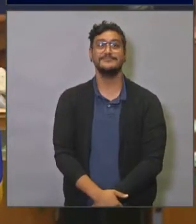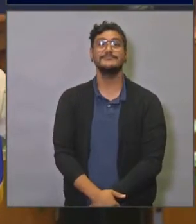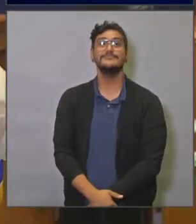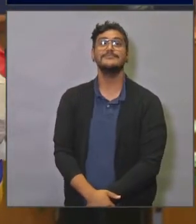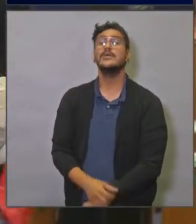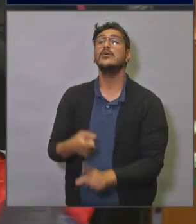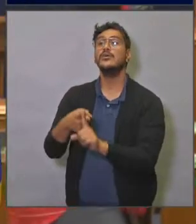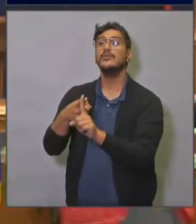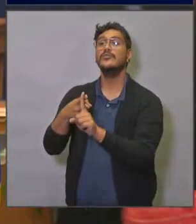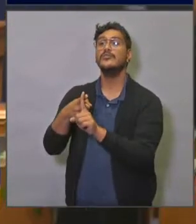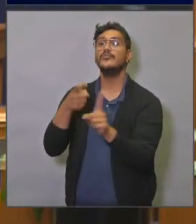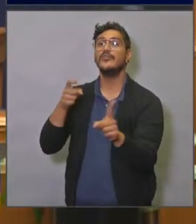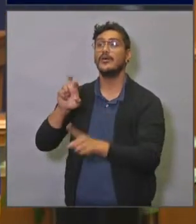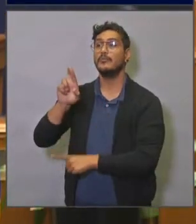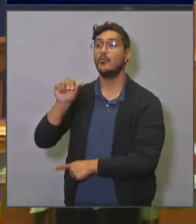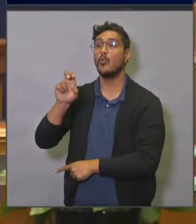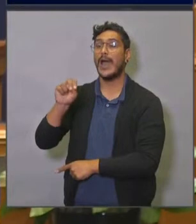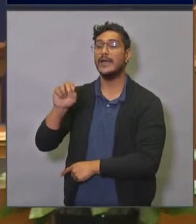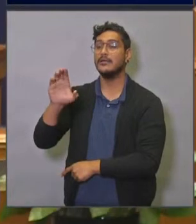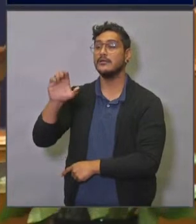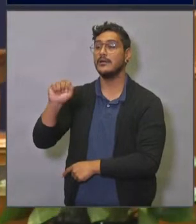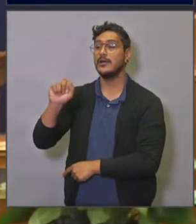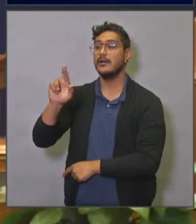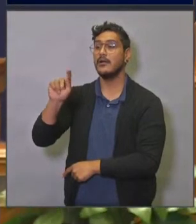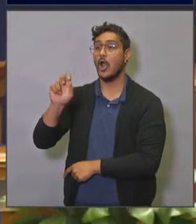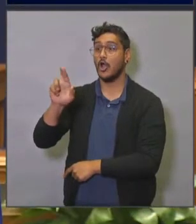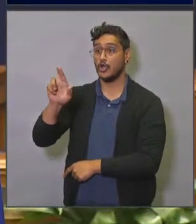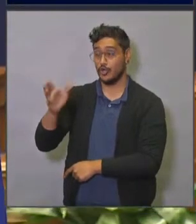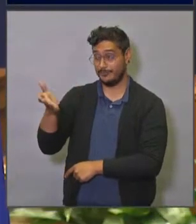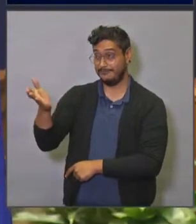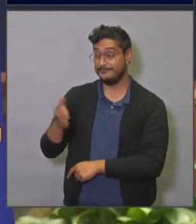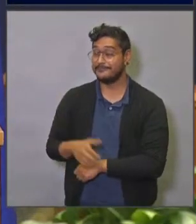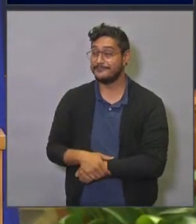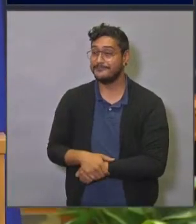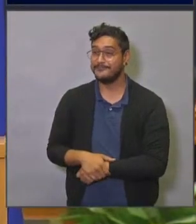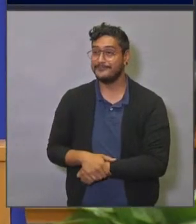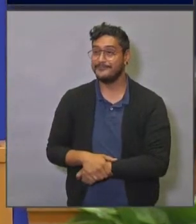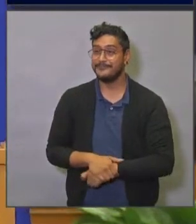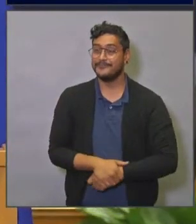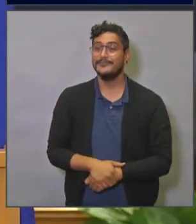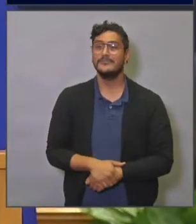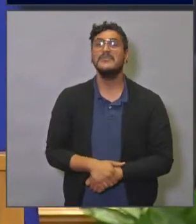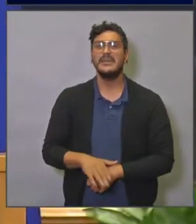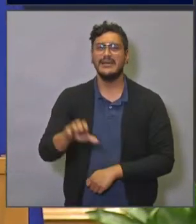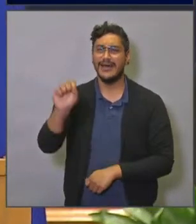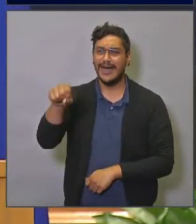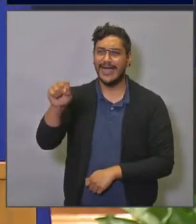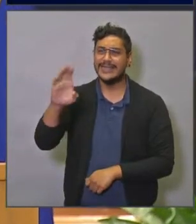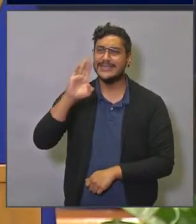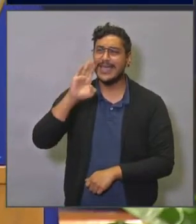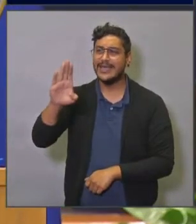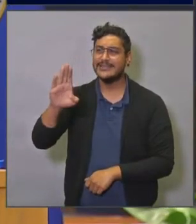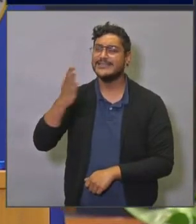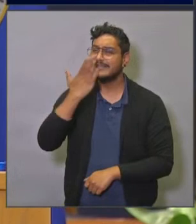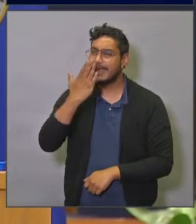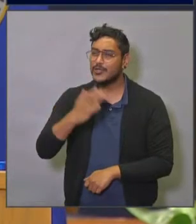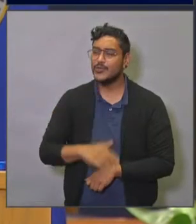Our next question comes from the line of Ryan Carter. Your line is open. Go ahead. Yes, thank you,